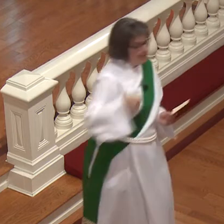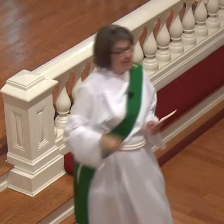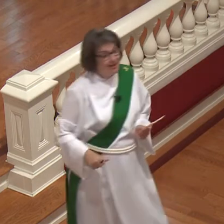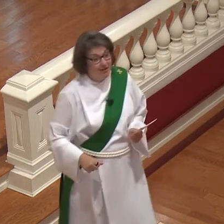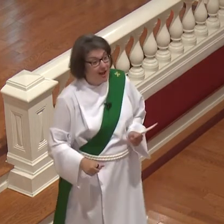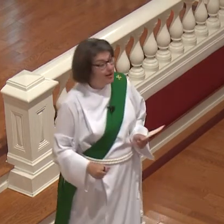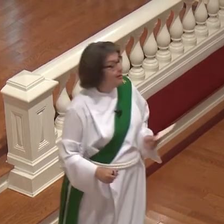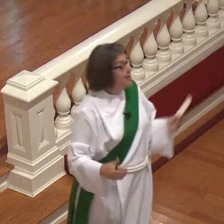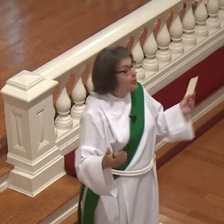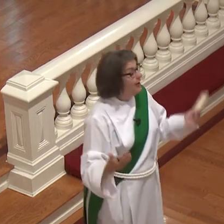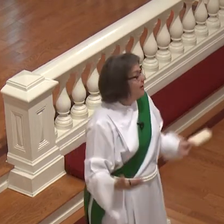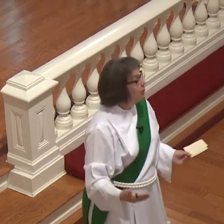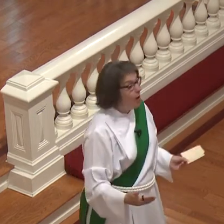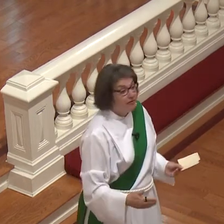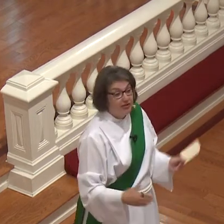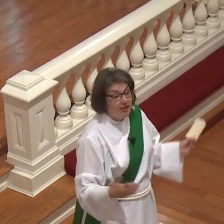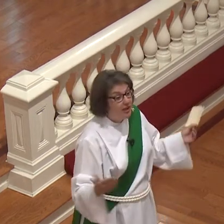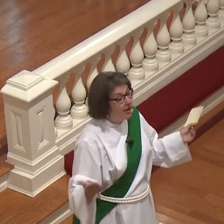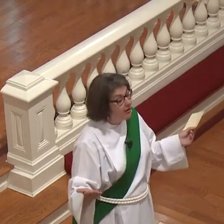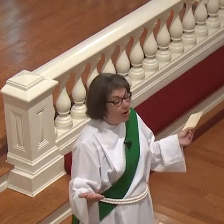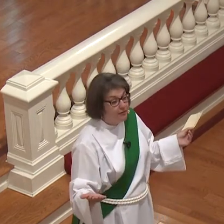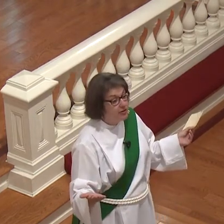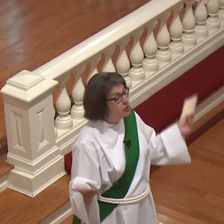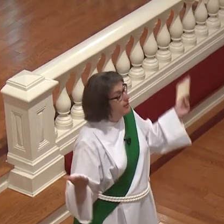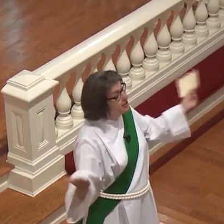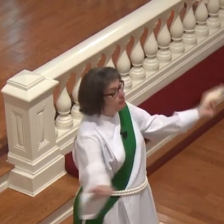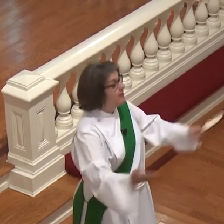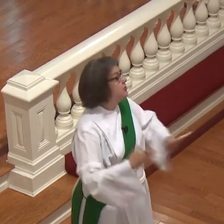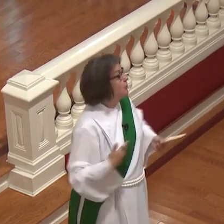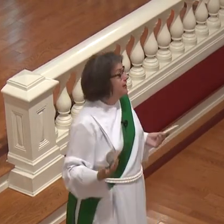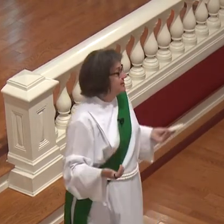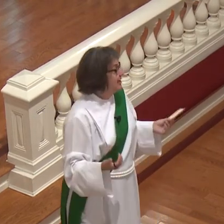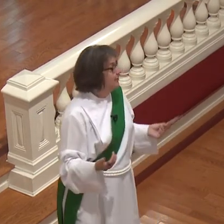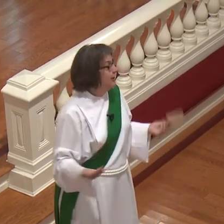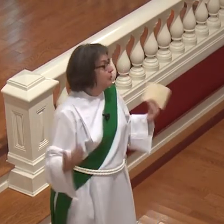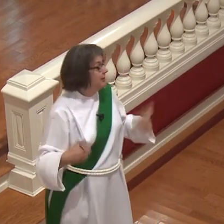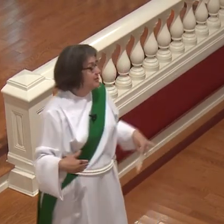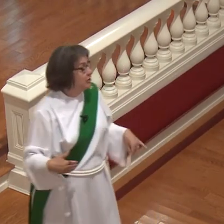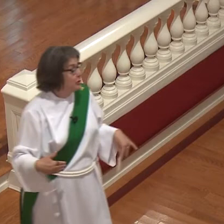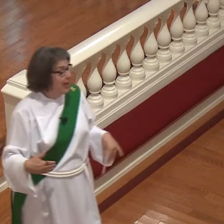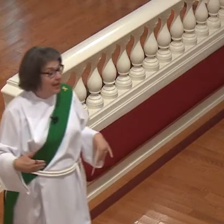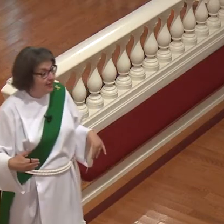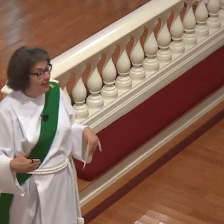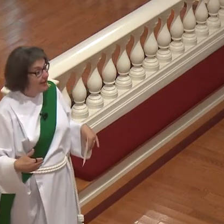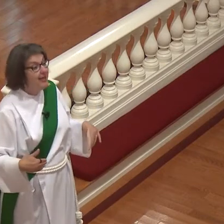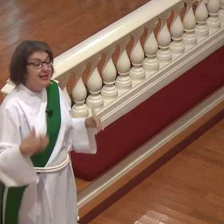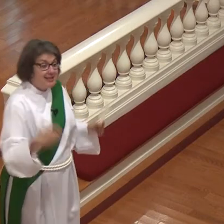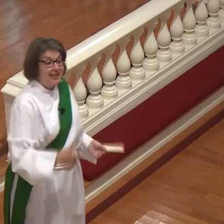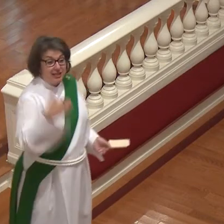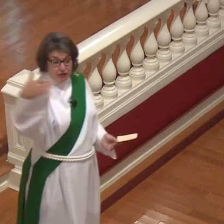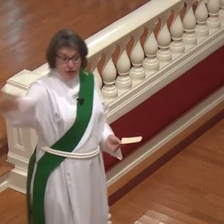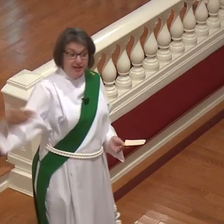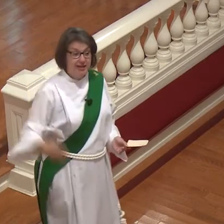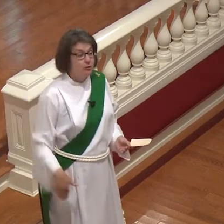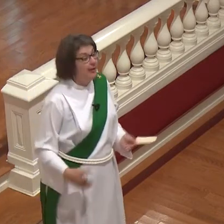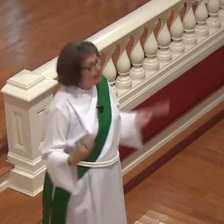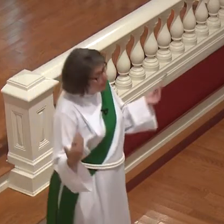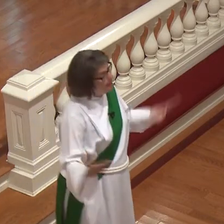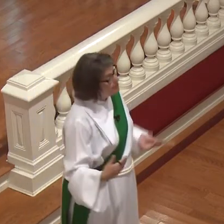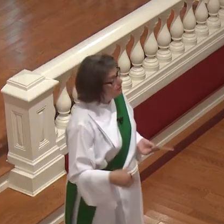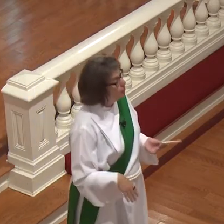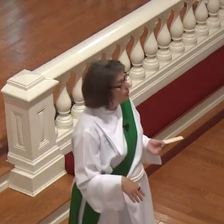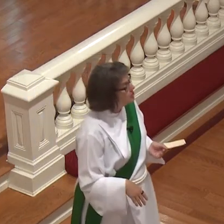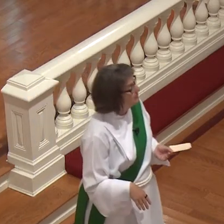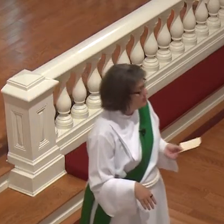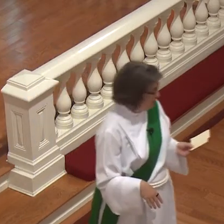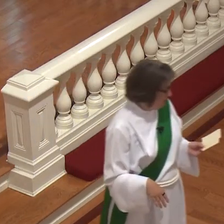So 10 o'clock, we have coffee and often treats. Please join us. Anybody who likes to look at the text for the next week, it